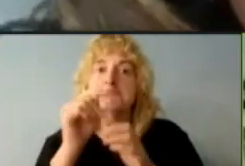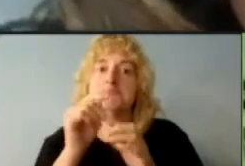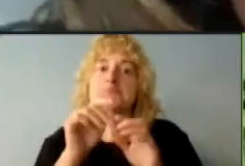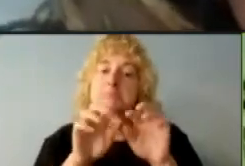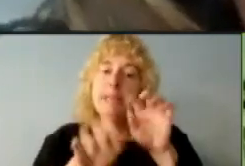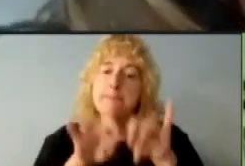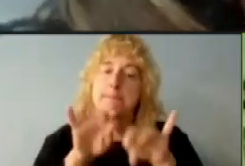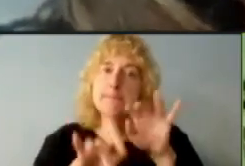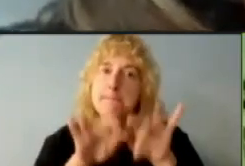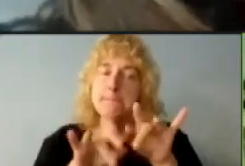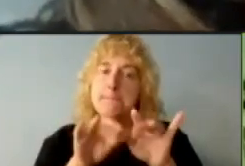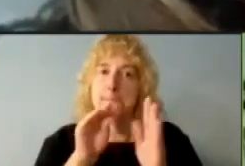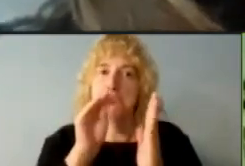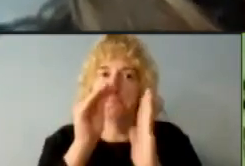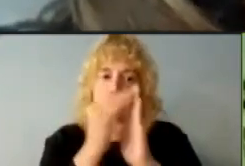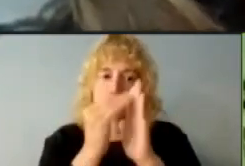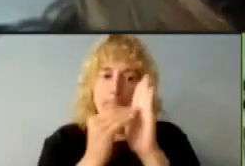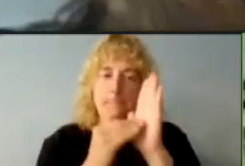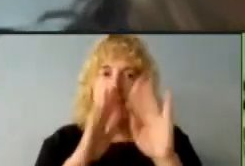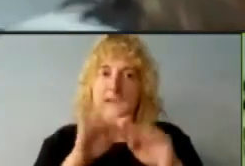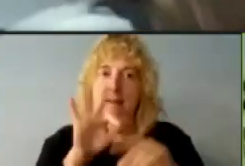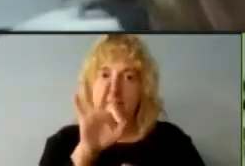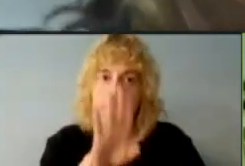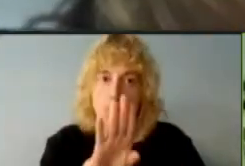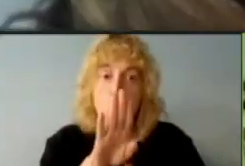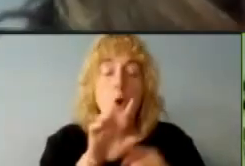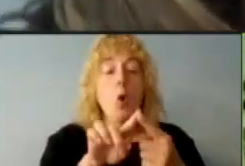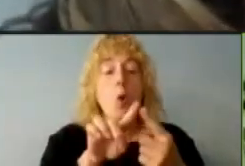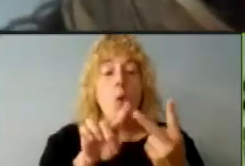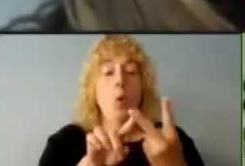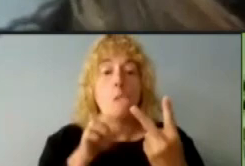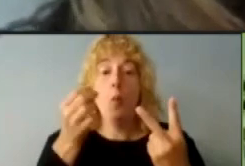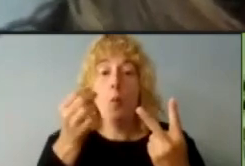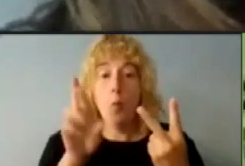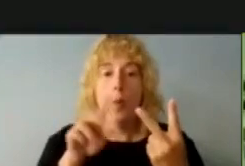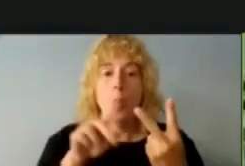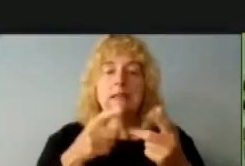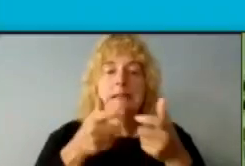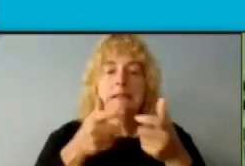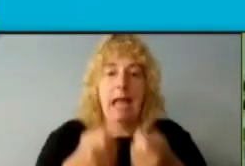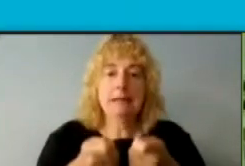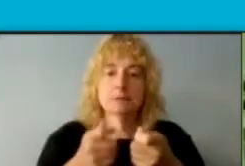the Facebook chat, or you can text them to